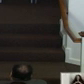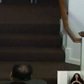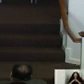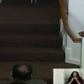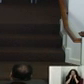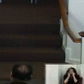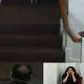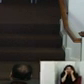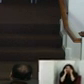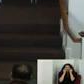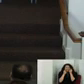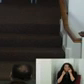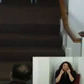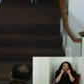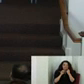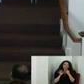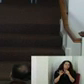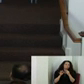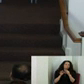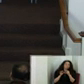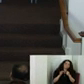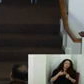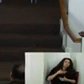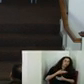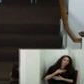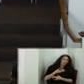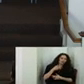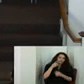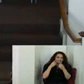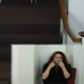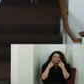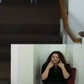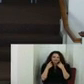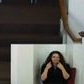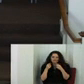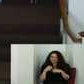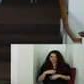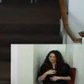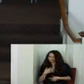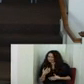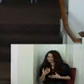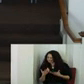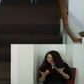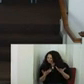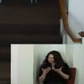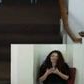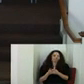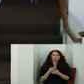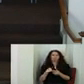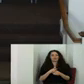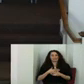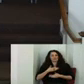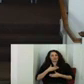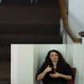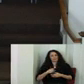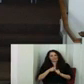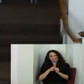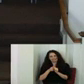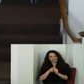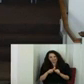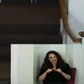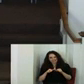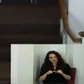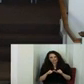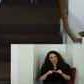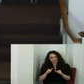tears of joy and tears of healing. God, we are so thankful that you continue to be present with us even